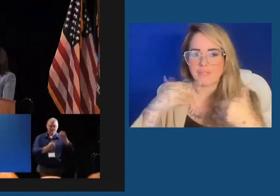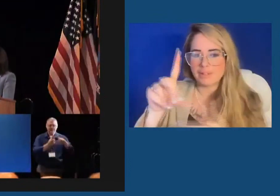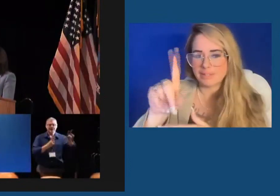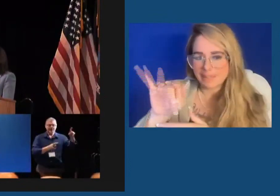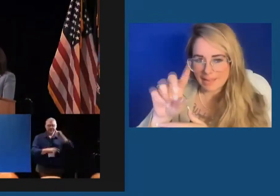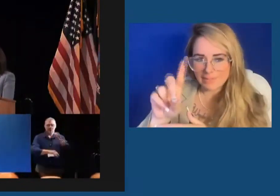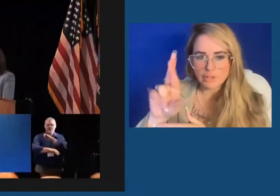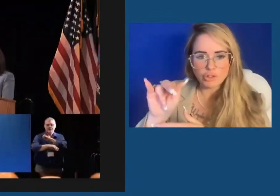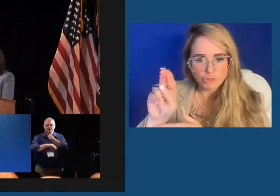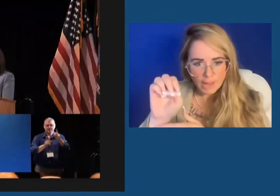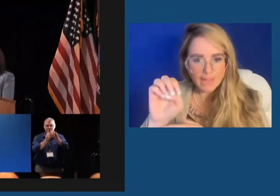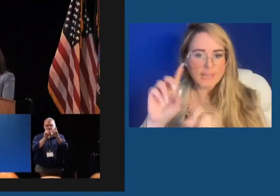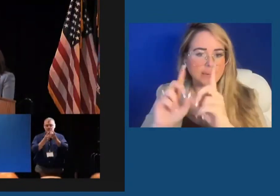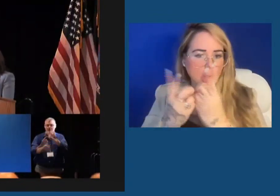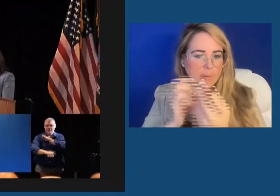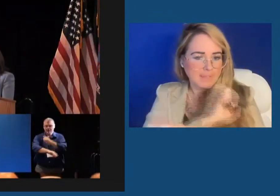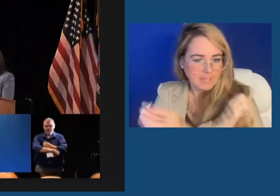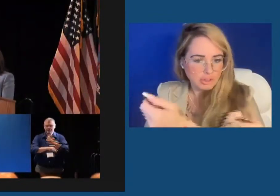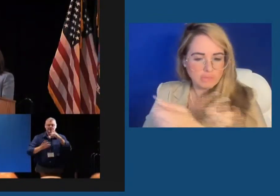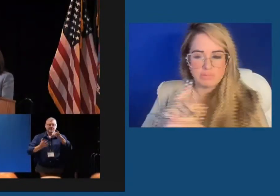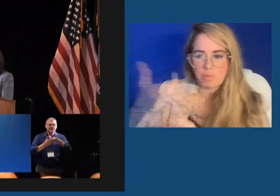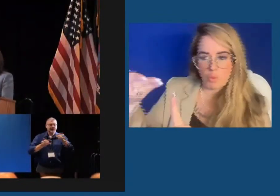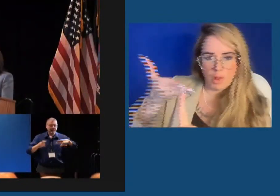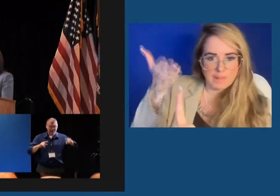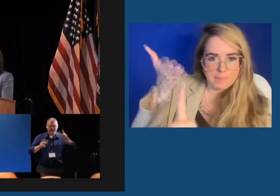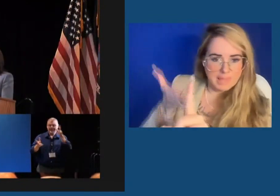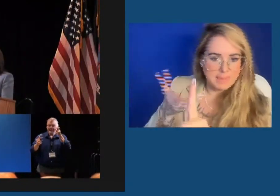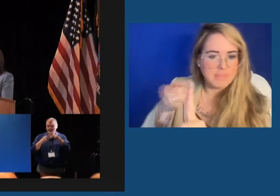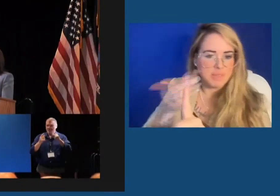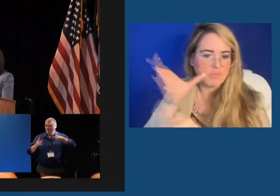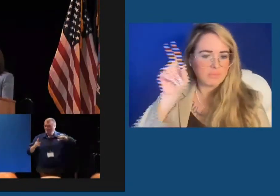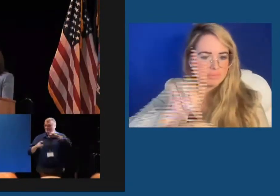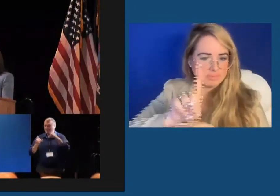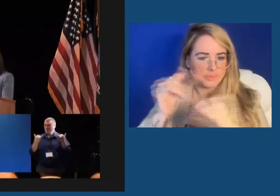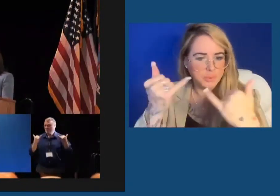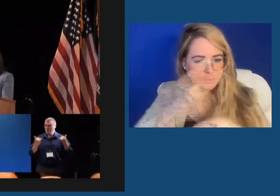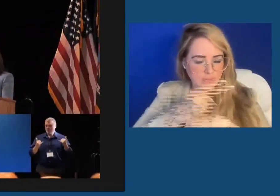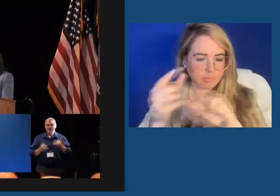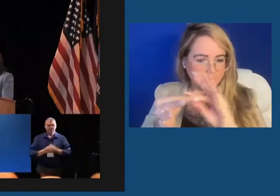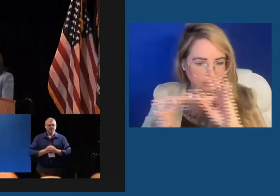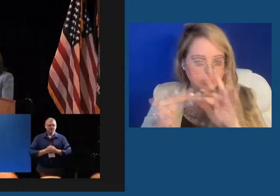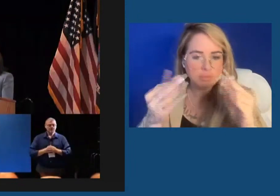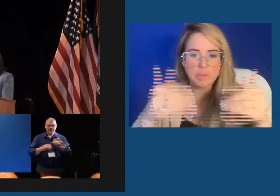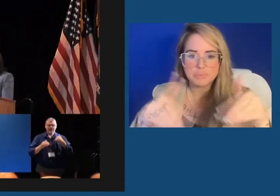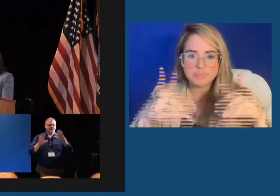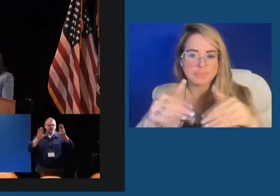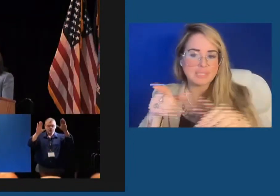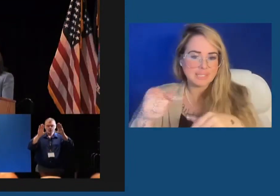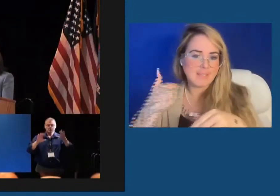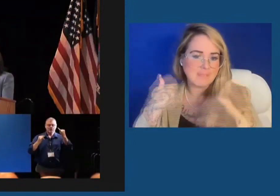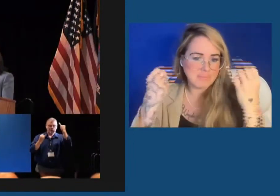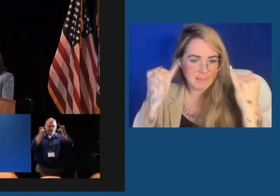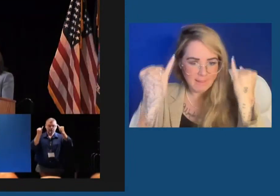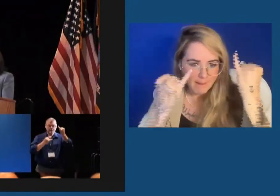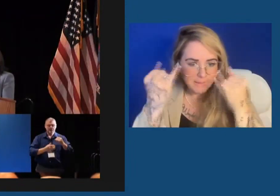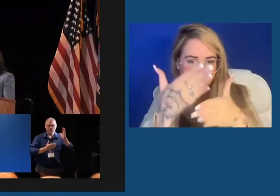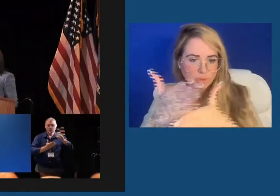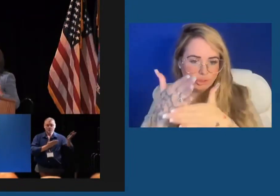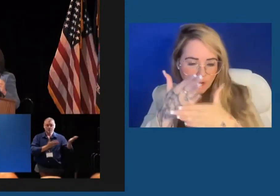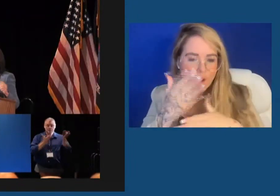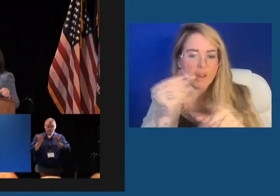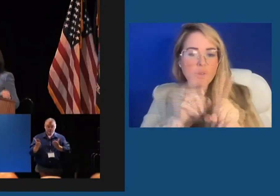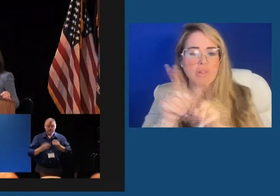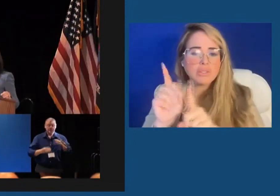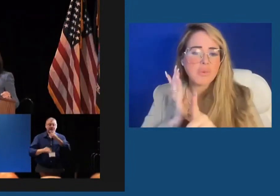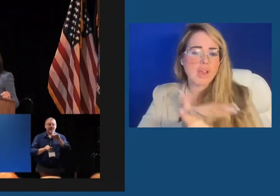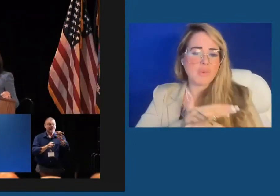Energy, I want to welcome him. Make sure you hear from him today as well. Many great ideas he's going to bring to us. And also our